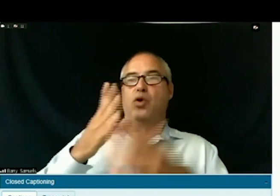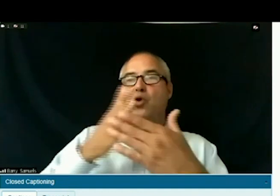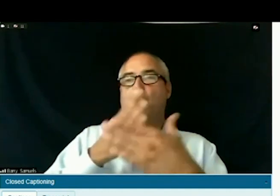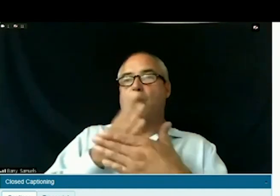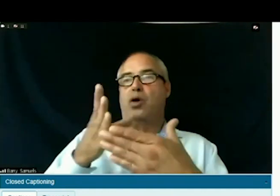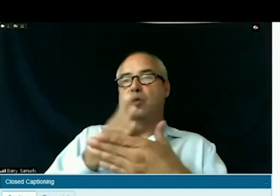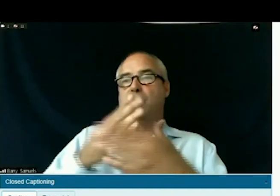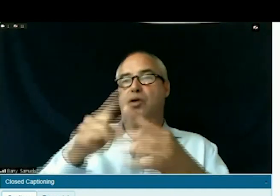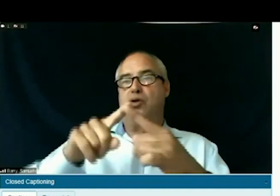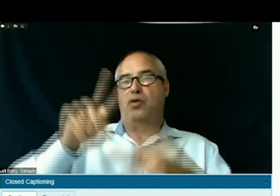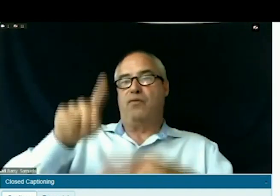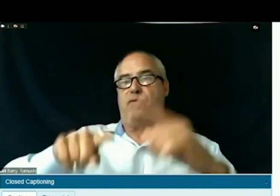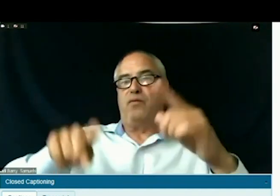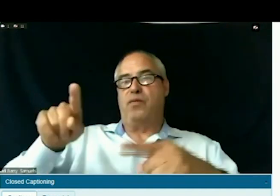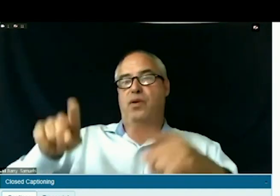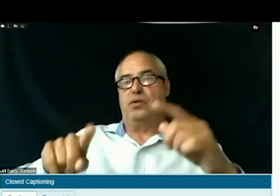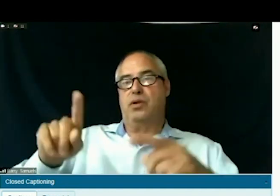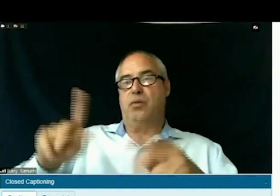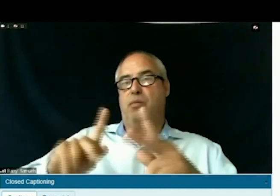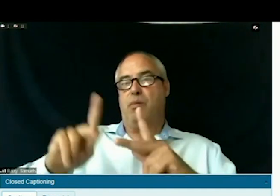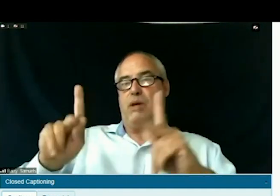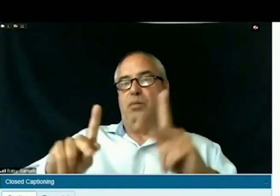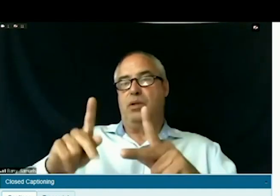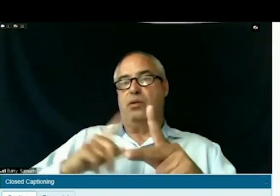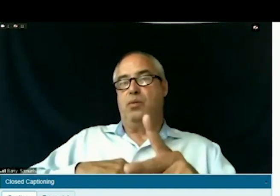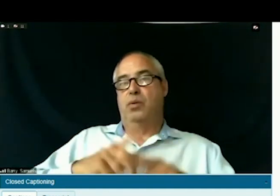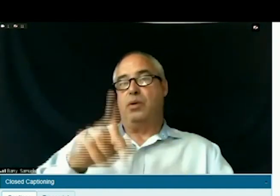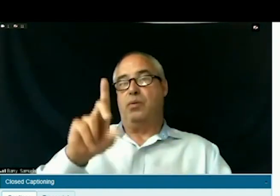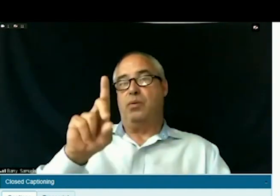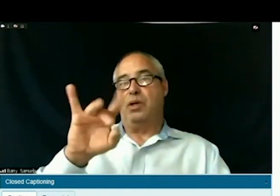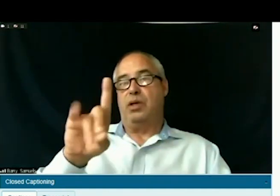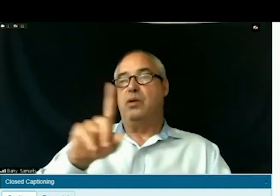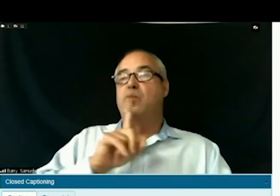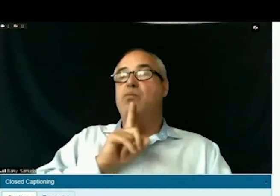populations. And we did this in real time.